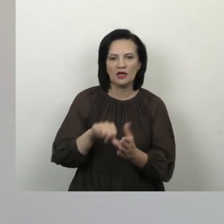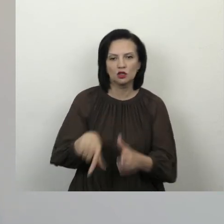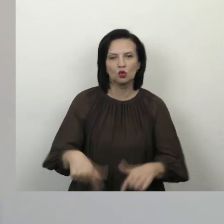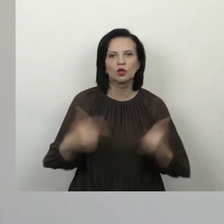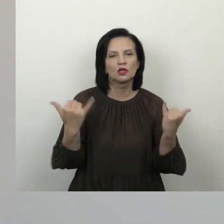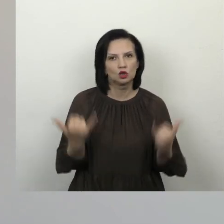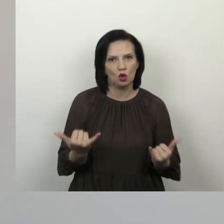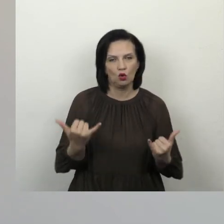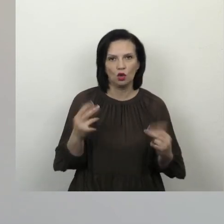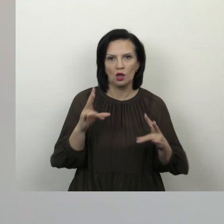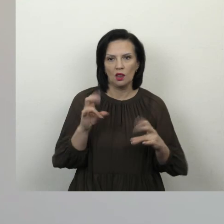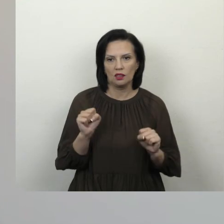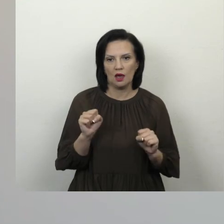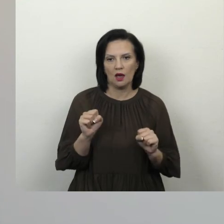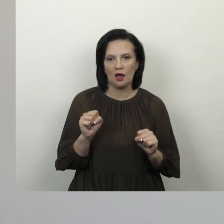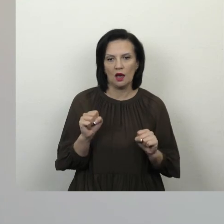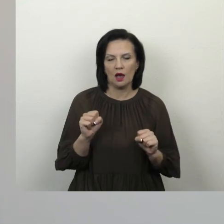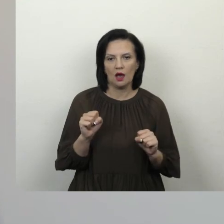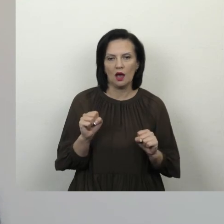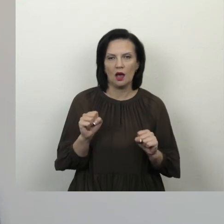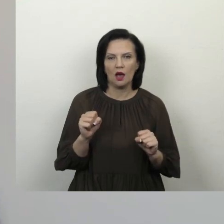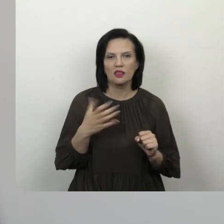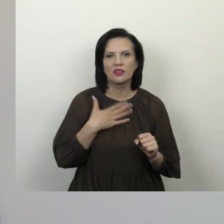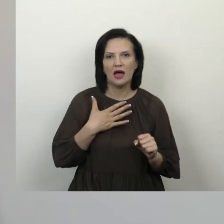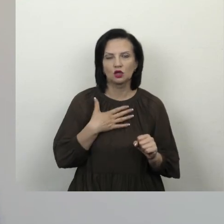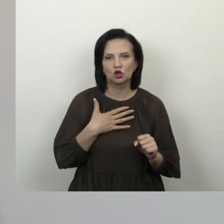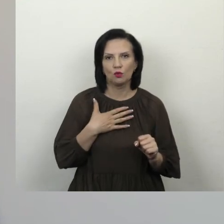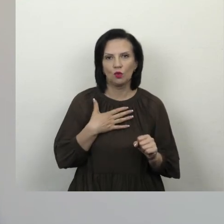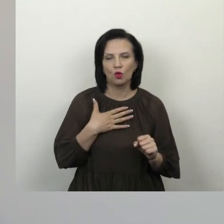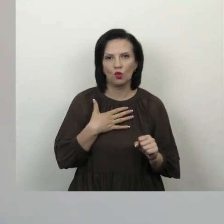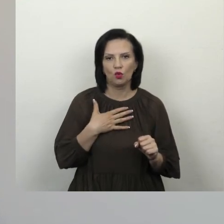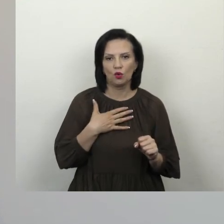Kluchkovsky, present here today